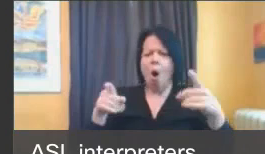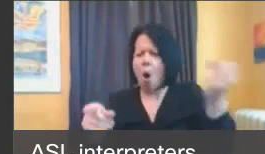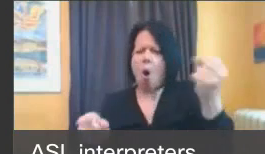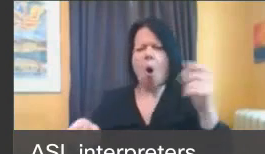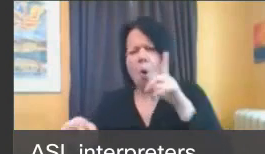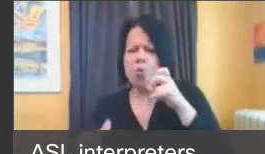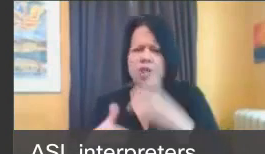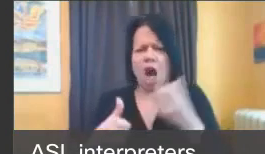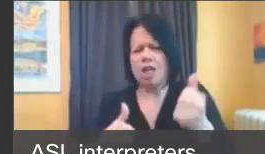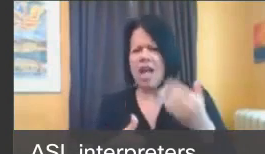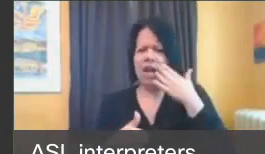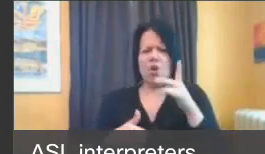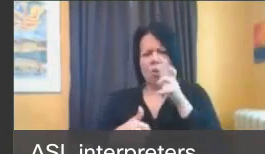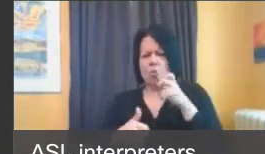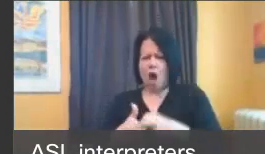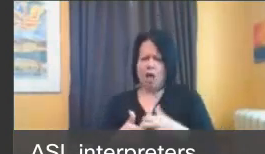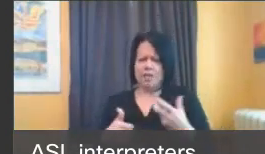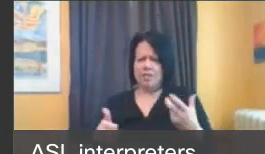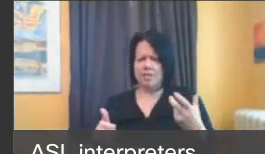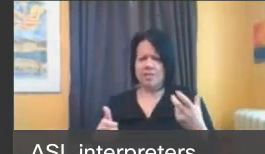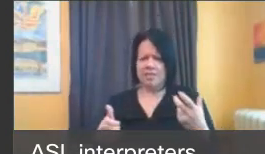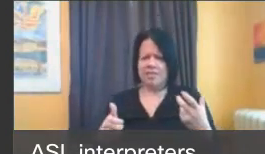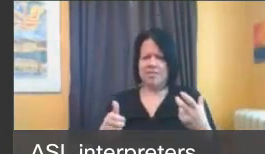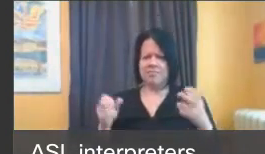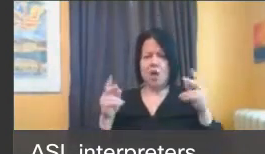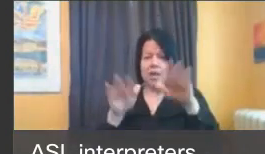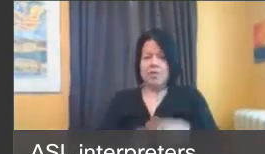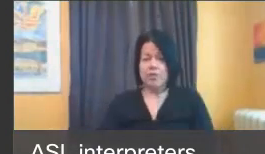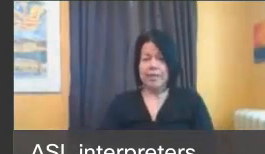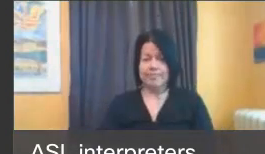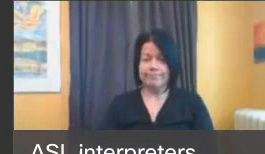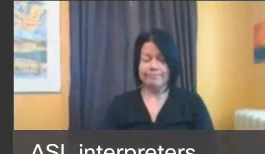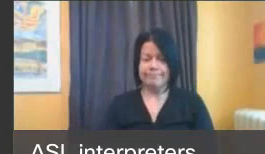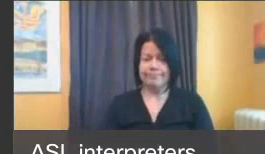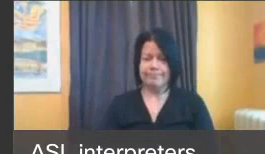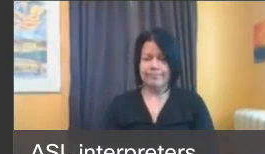hardest working? I don't know who the hardest working— Okay, sorry, go ahead.